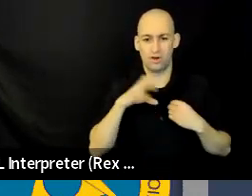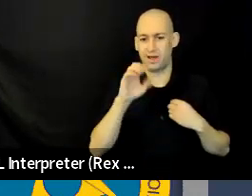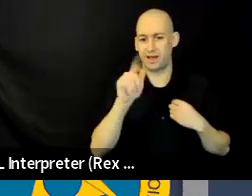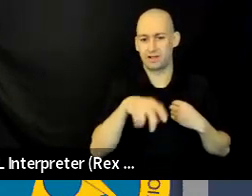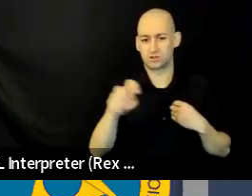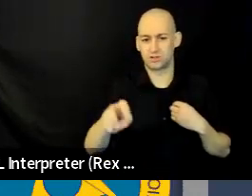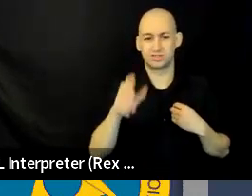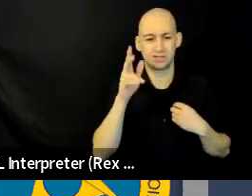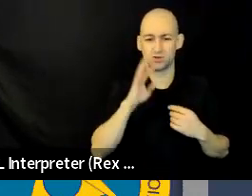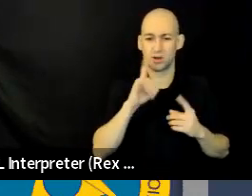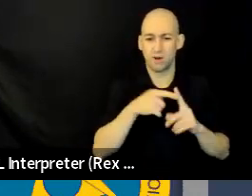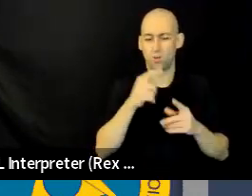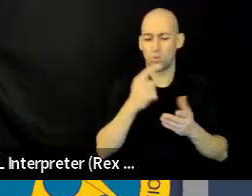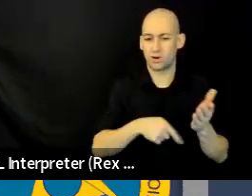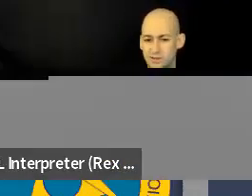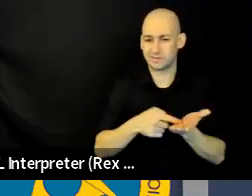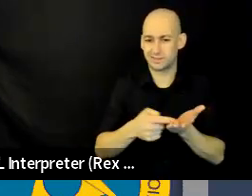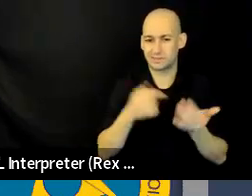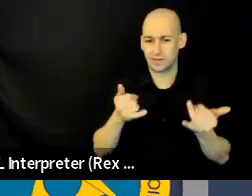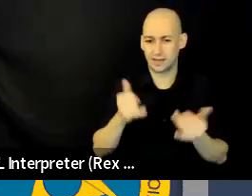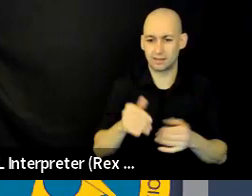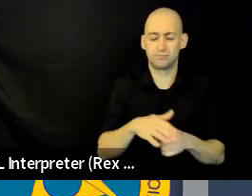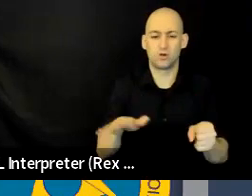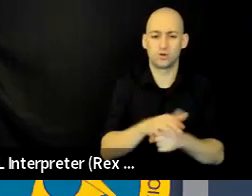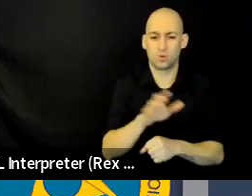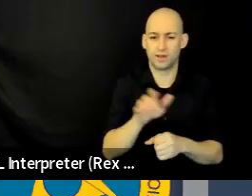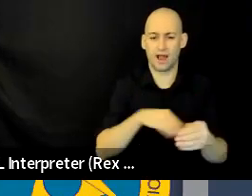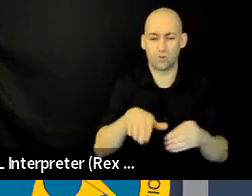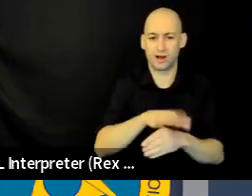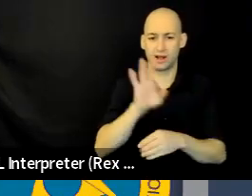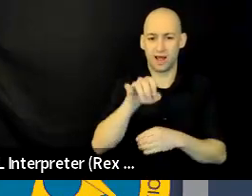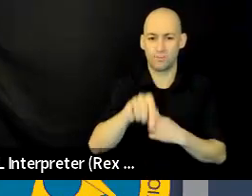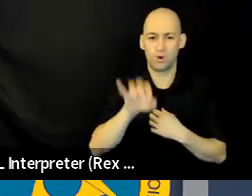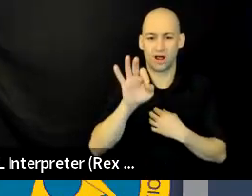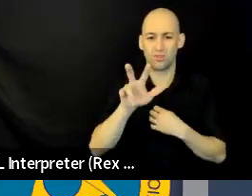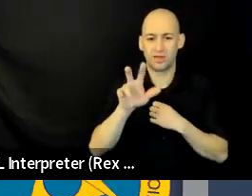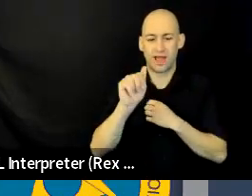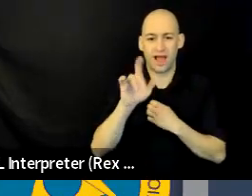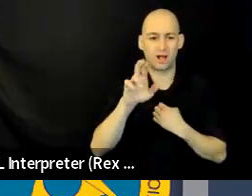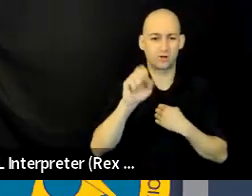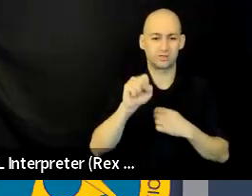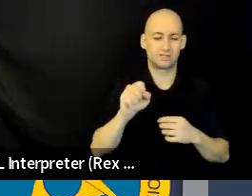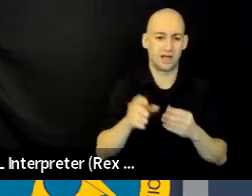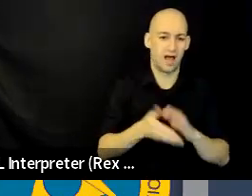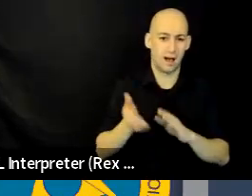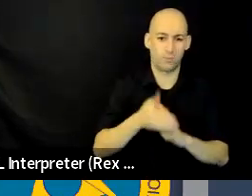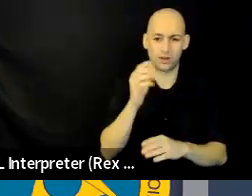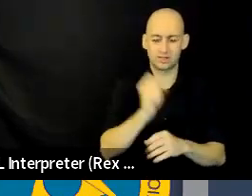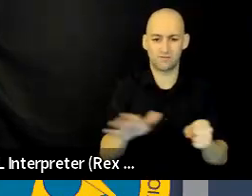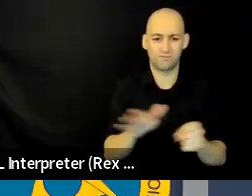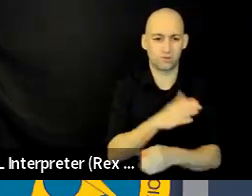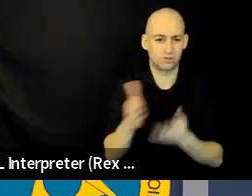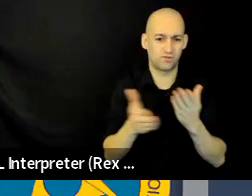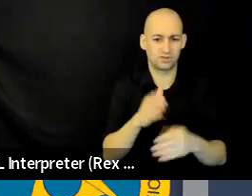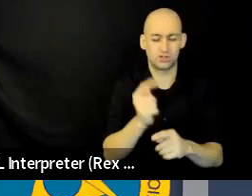today. The property has a total area of 9.93 acres and is operated as a full-service truck stop, improved